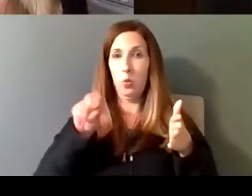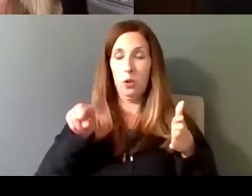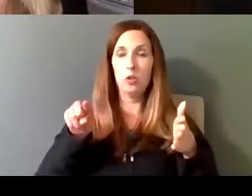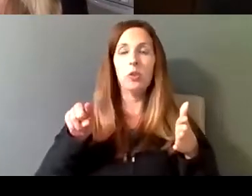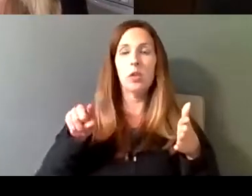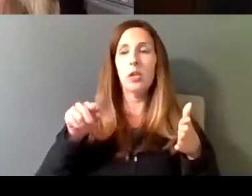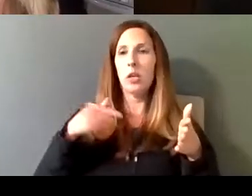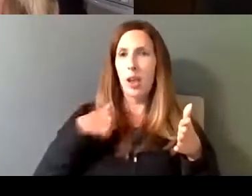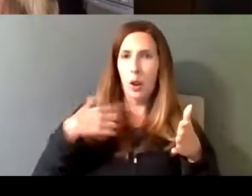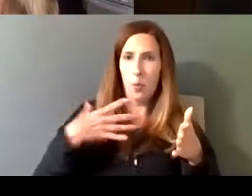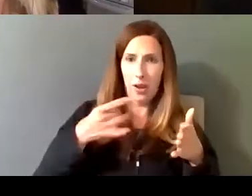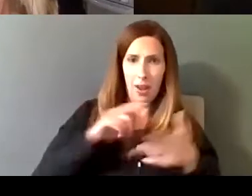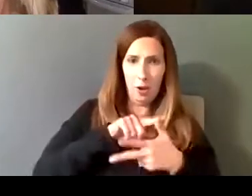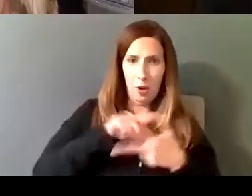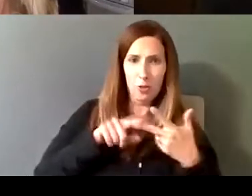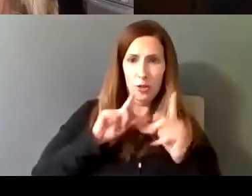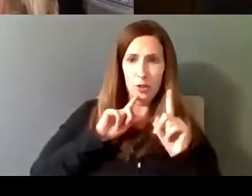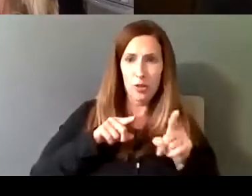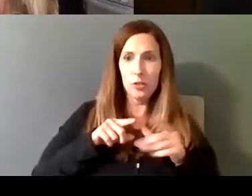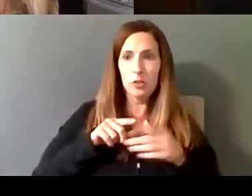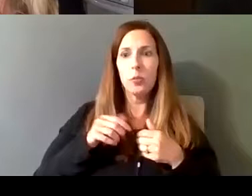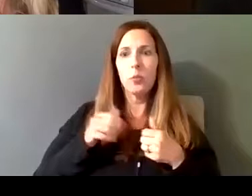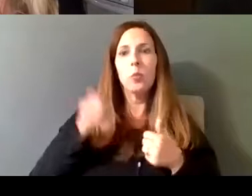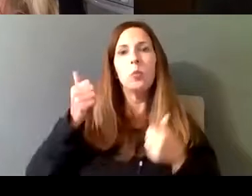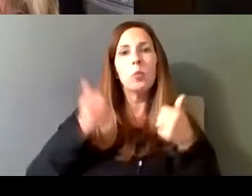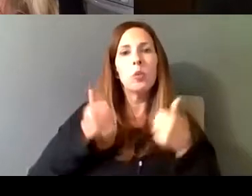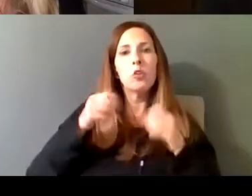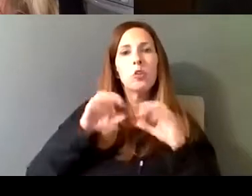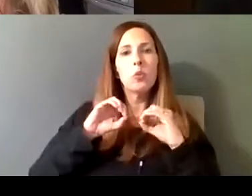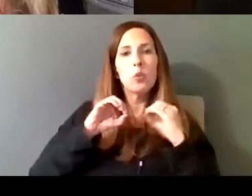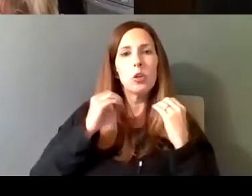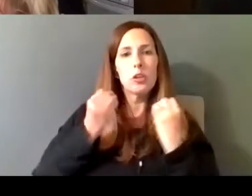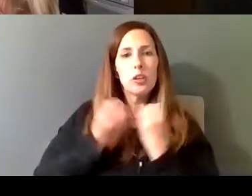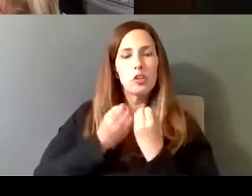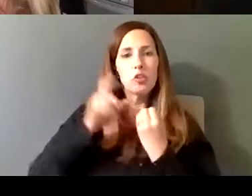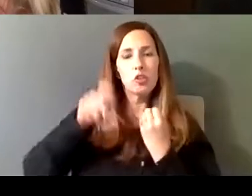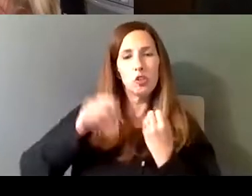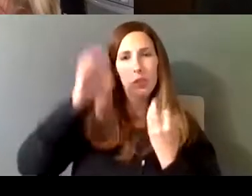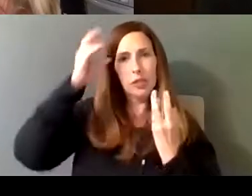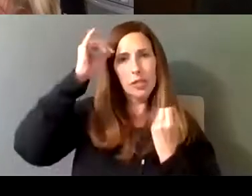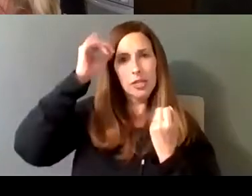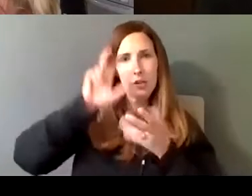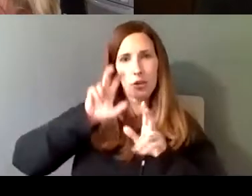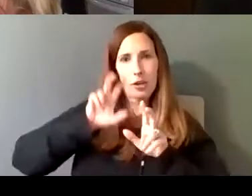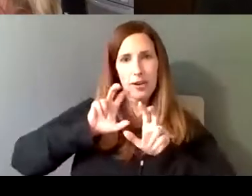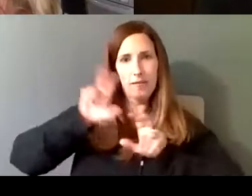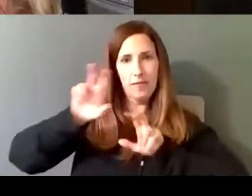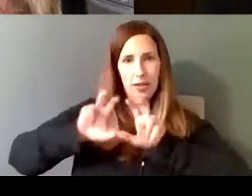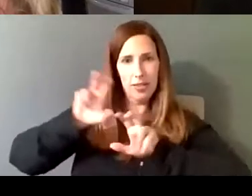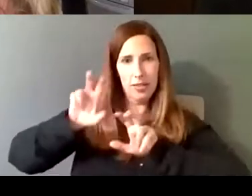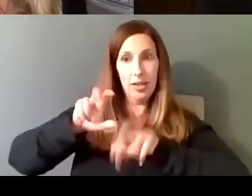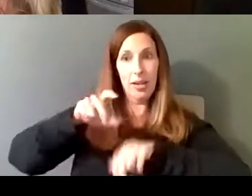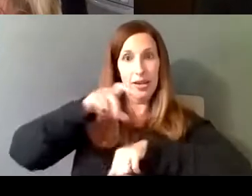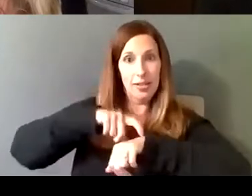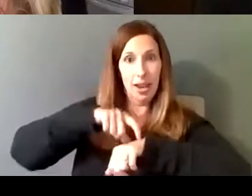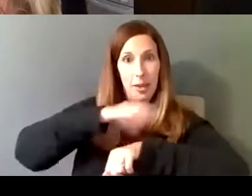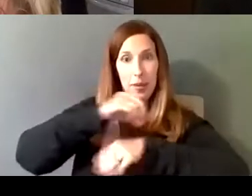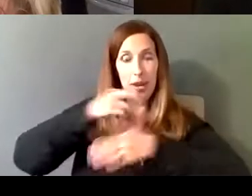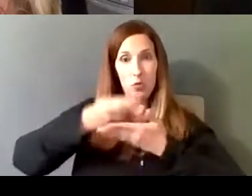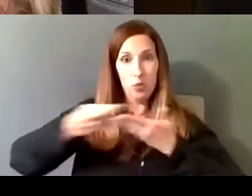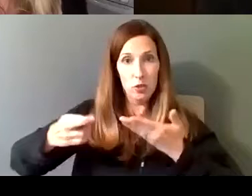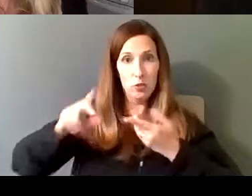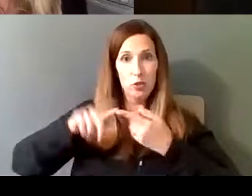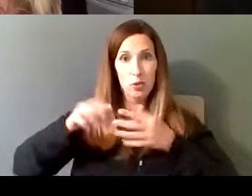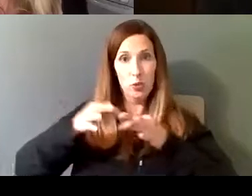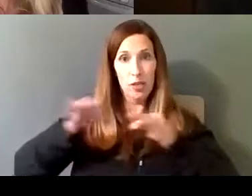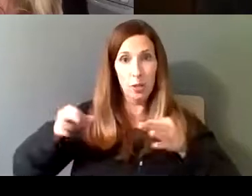address with all 3 of you. What organizations should consider investing time and resources into language access,